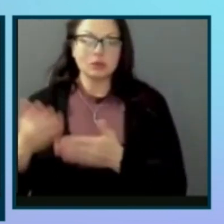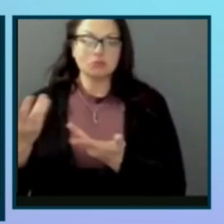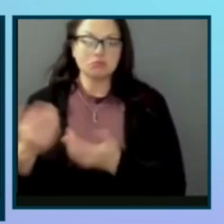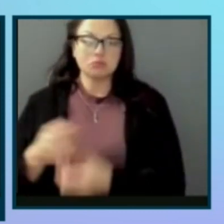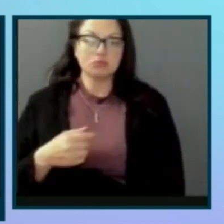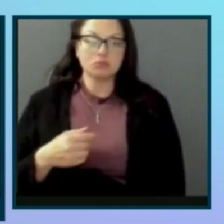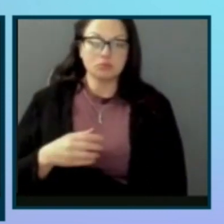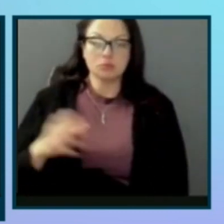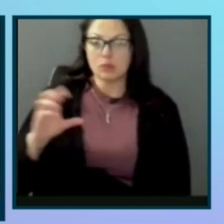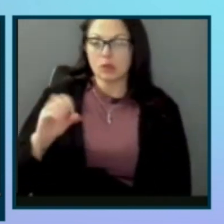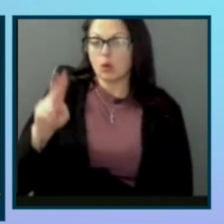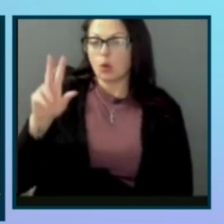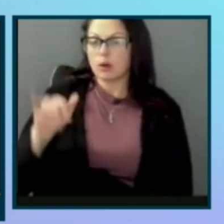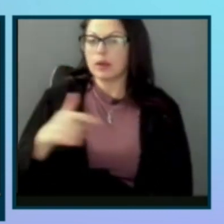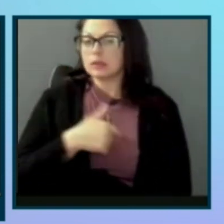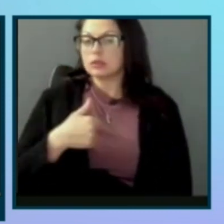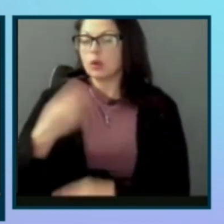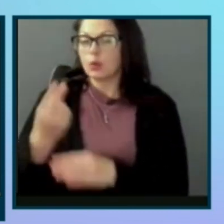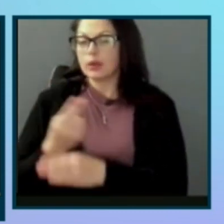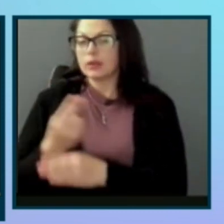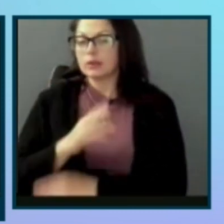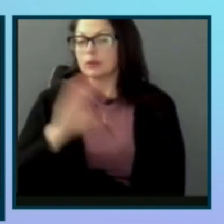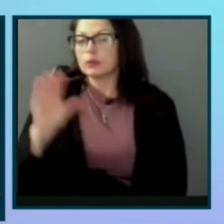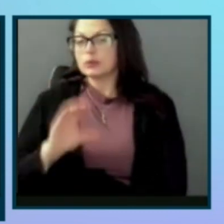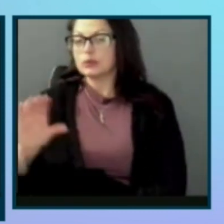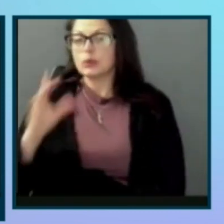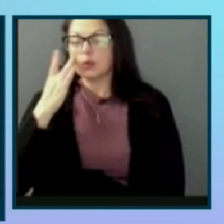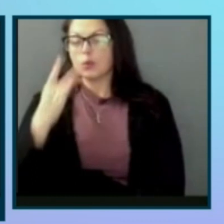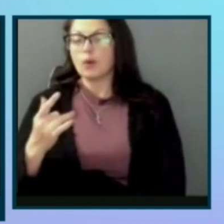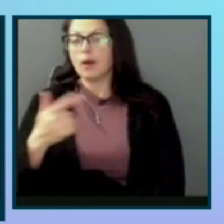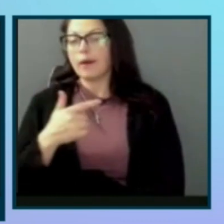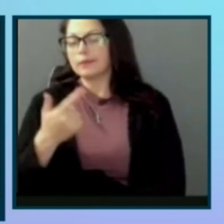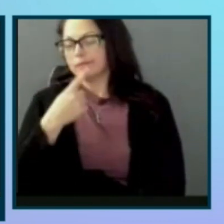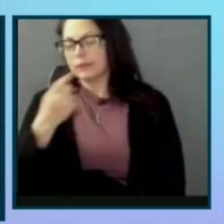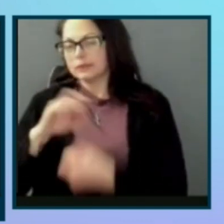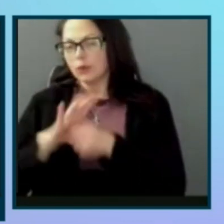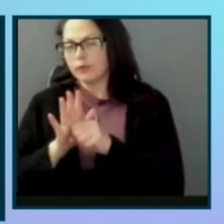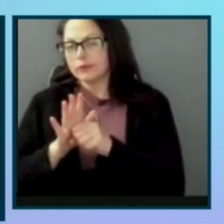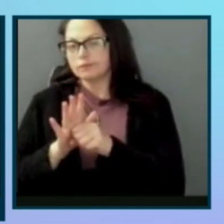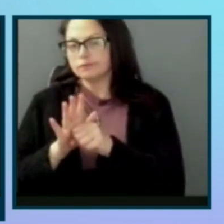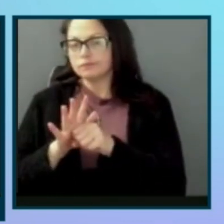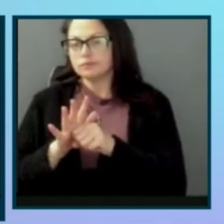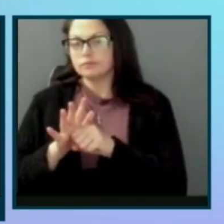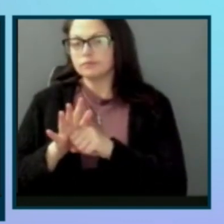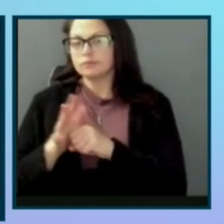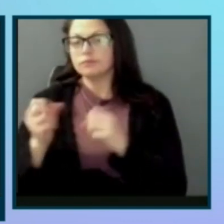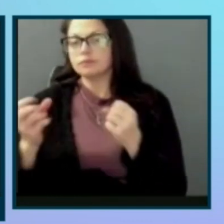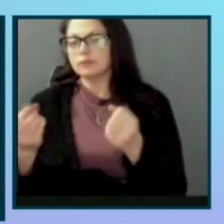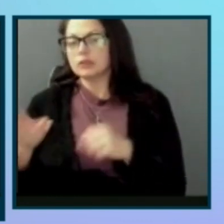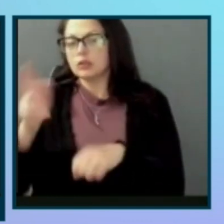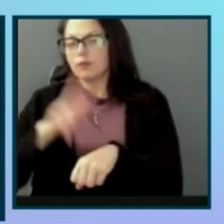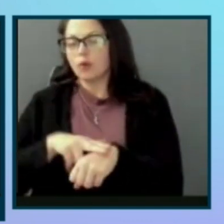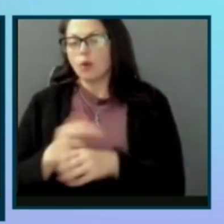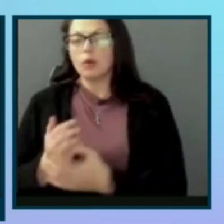Sure. So we did use Zoom primarily because we did this during COVID times. So of course, we had